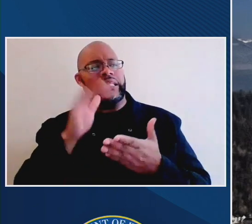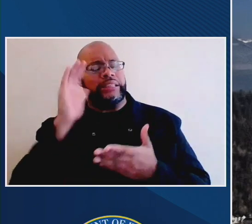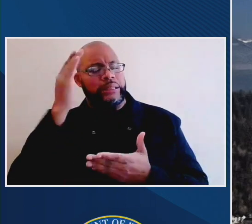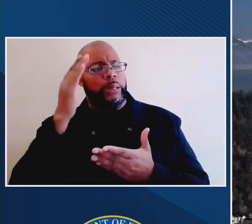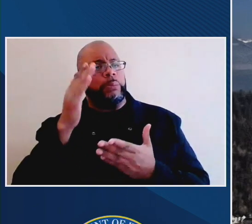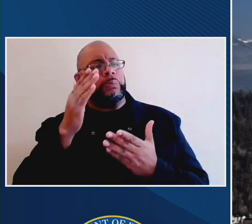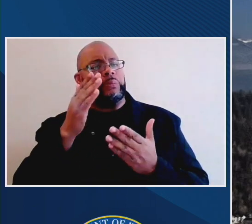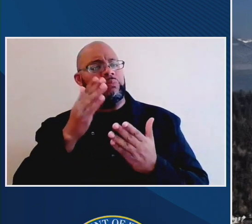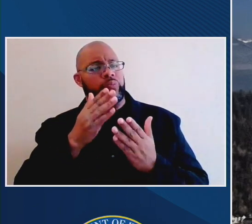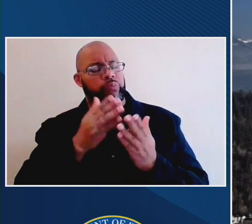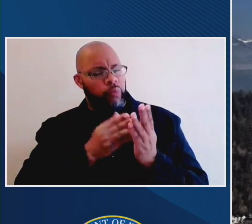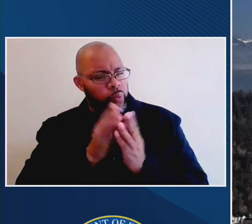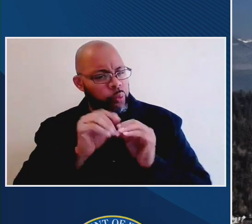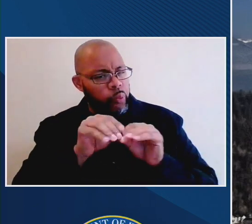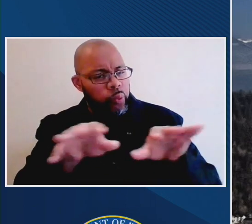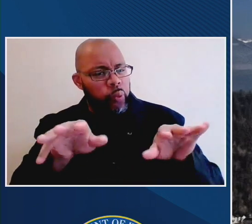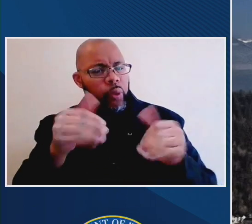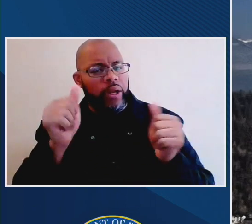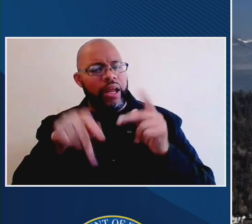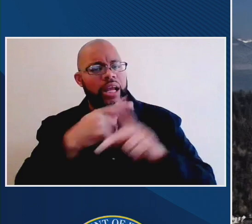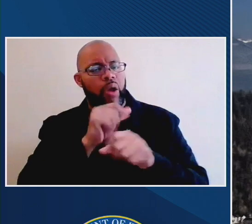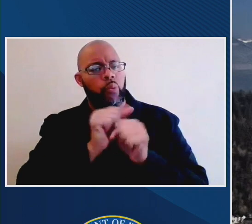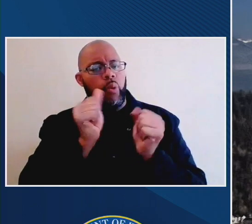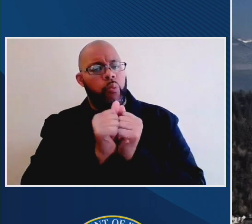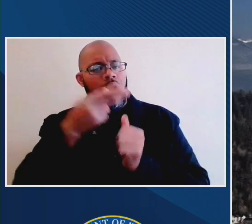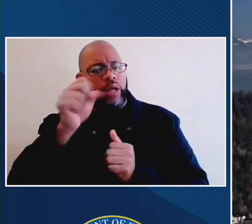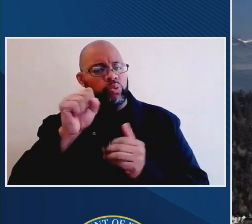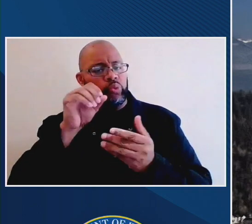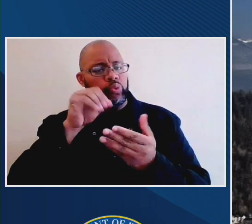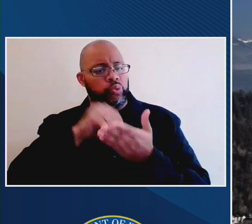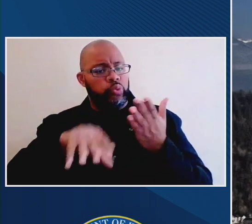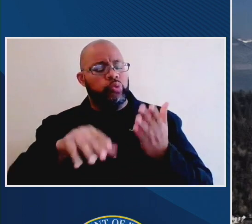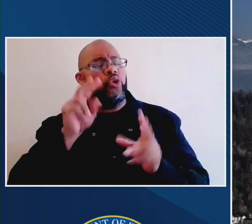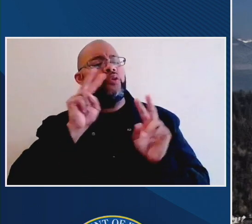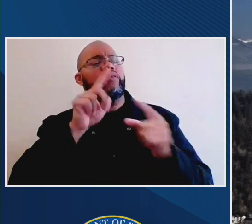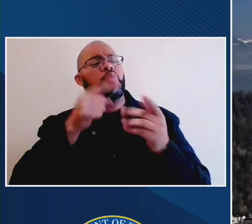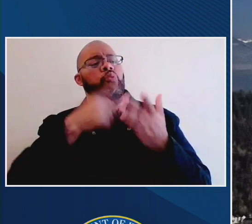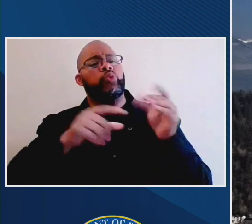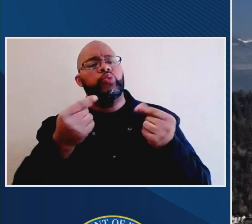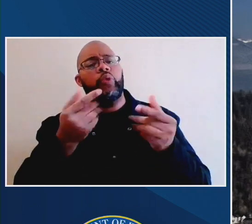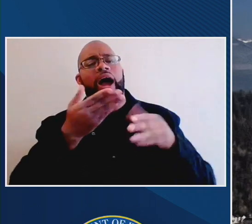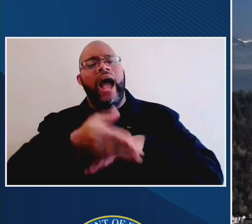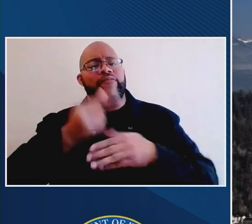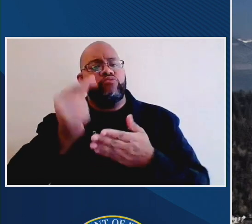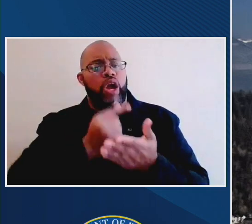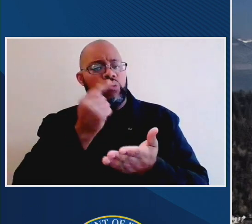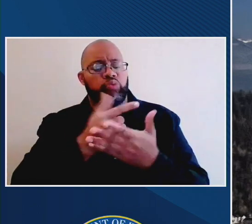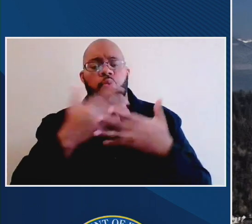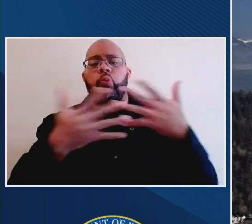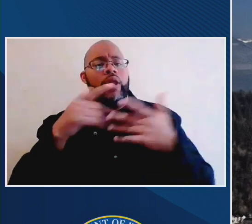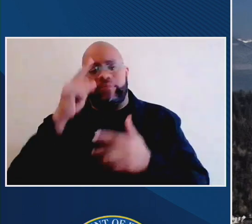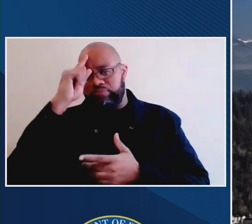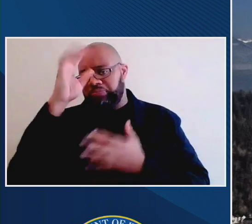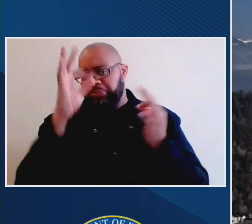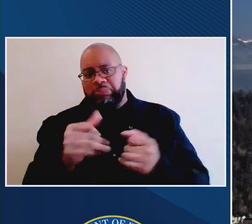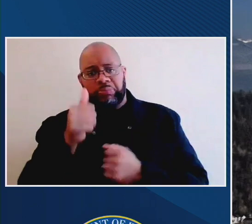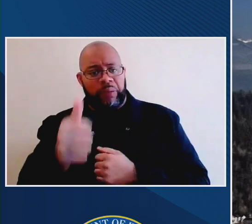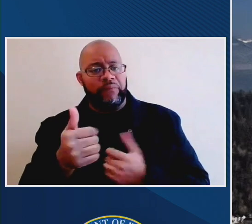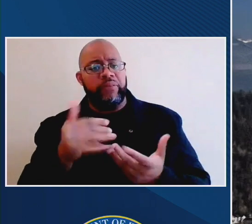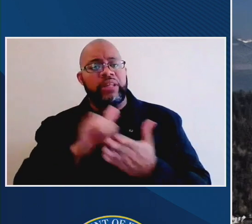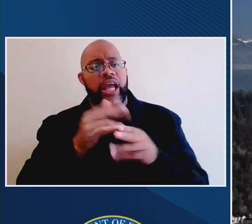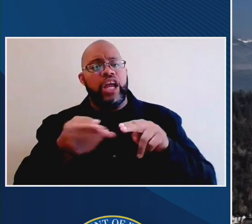not to take on because of the lack of familiarity in that area. And like I said, I know that